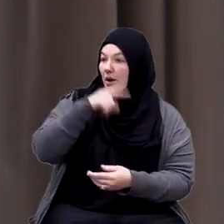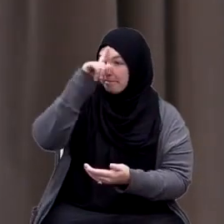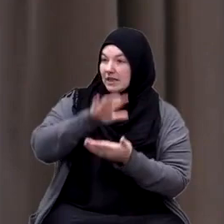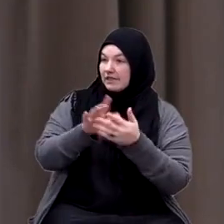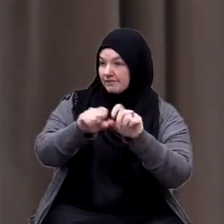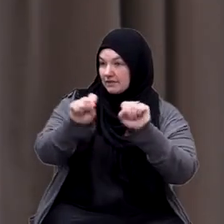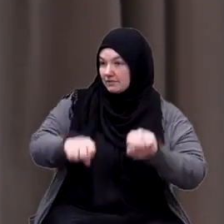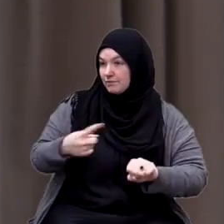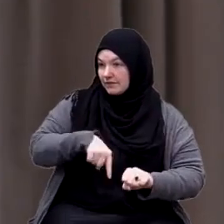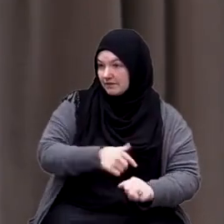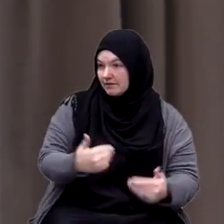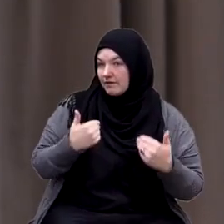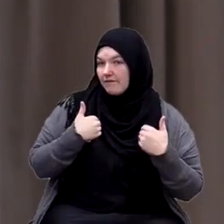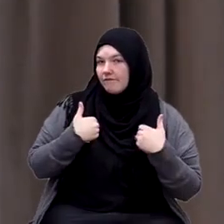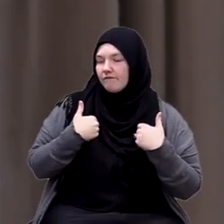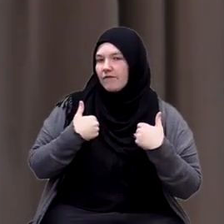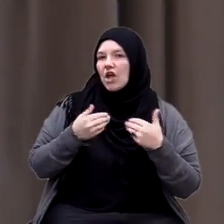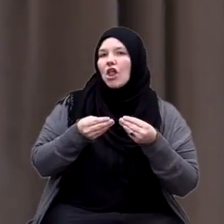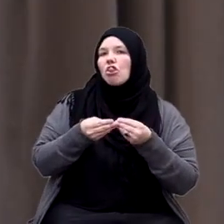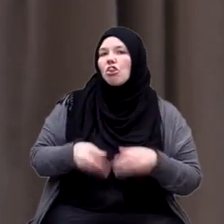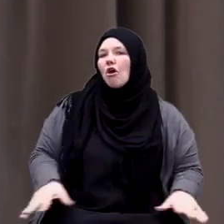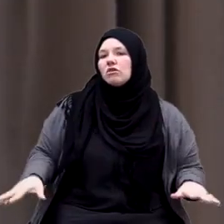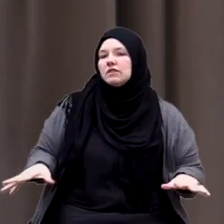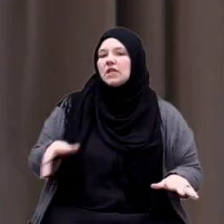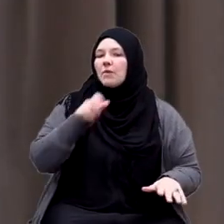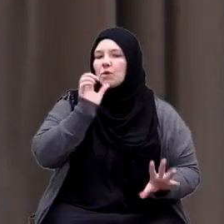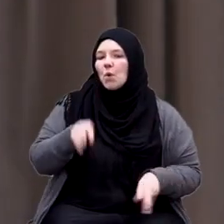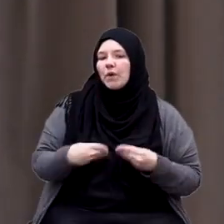system, is lost on our children.